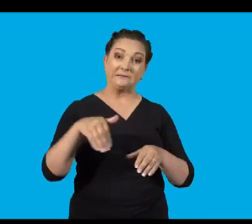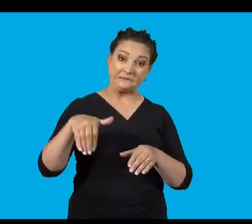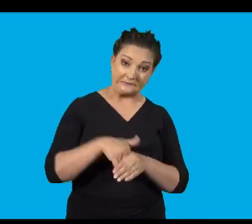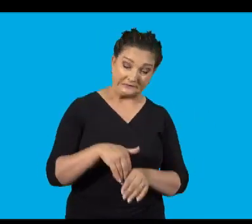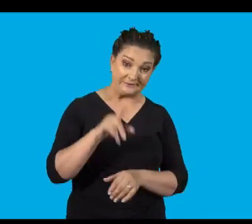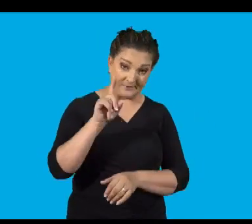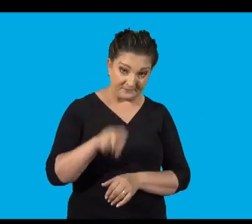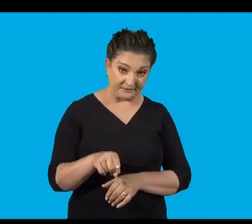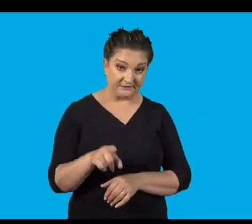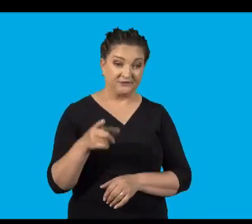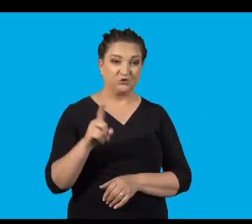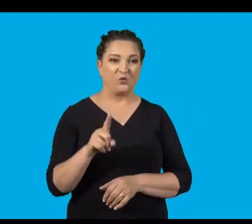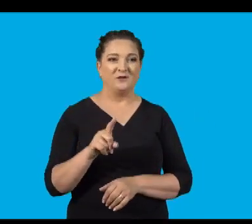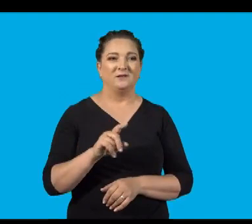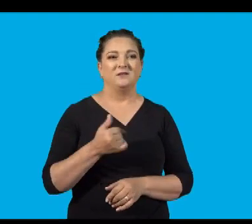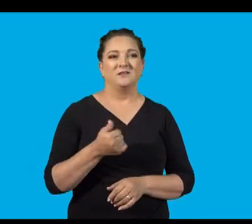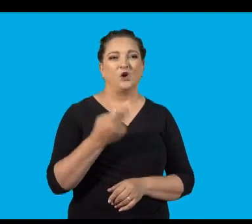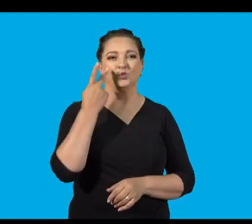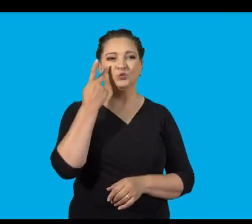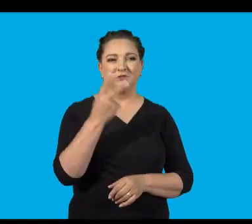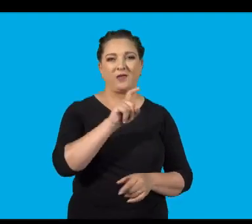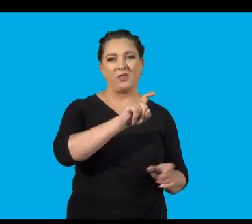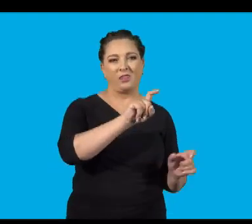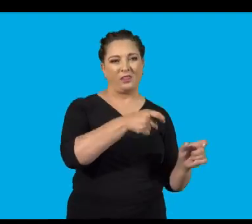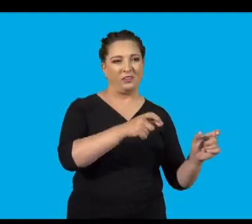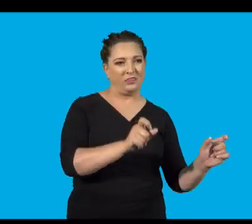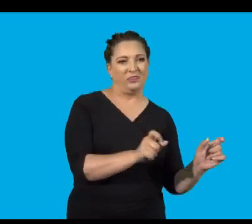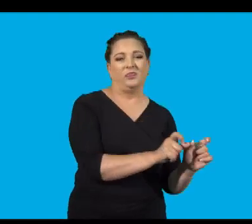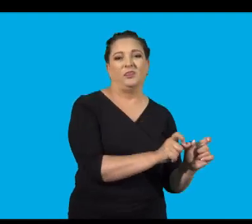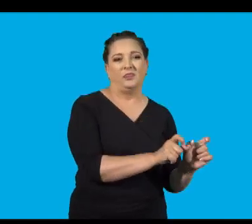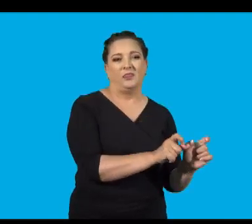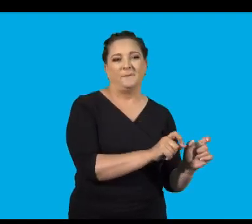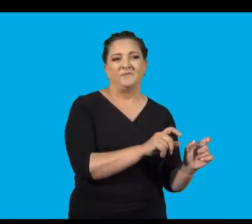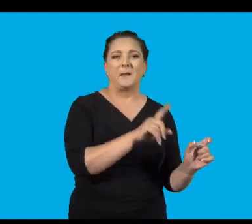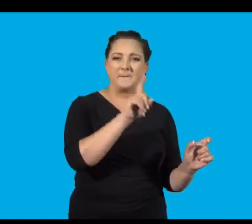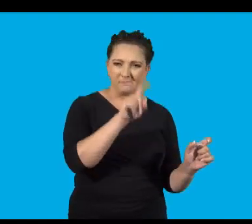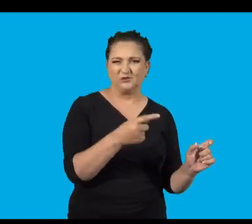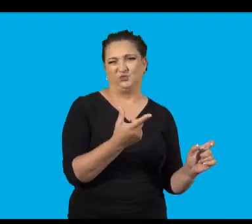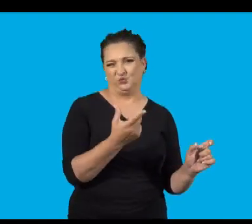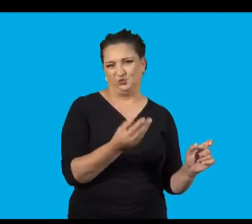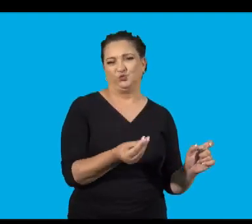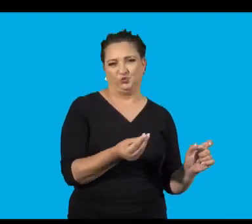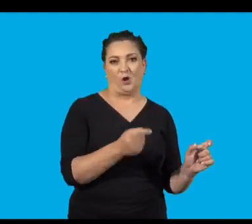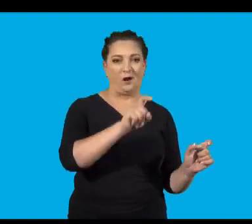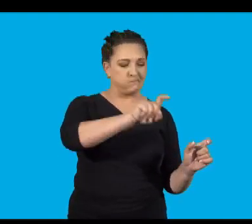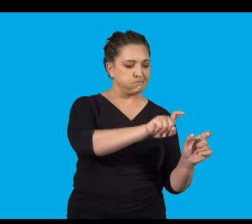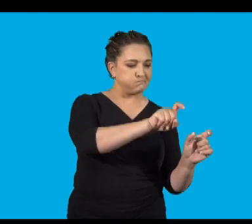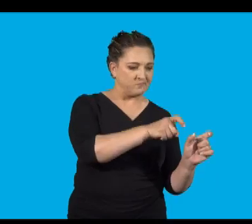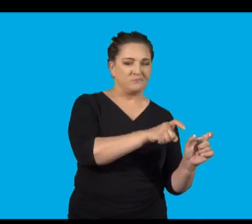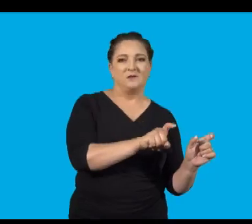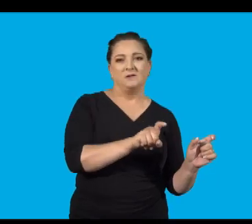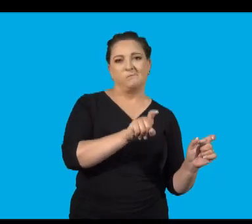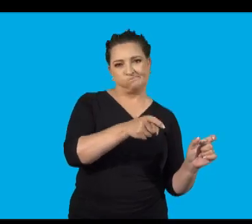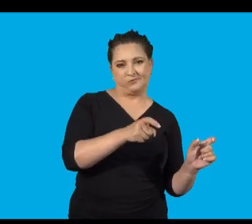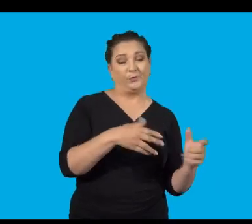to include the apostrophe for contraction when you are doing your tag questions. Those are